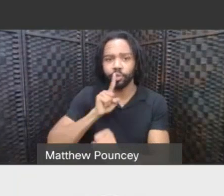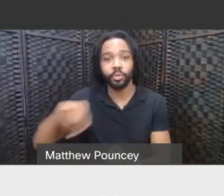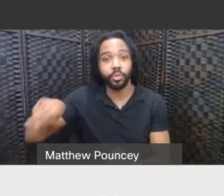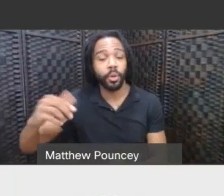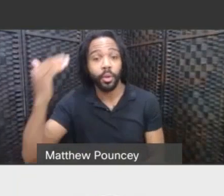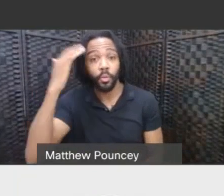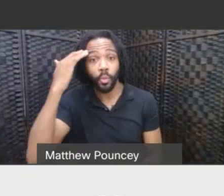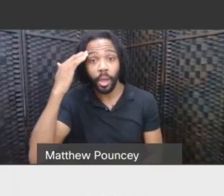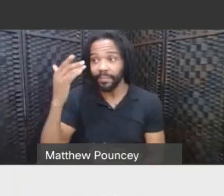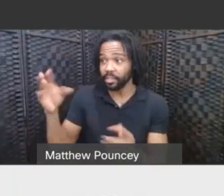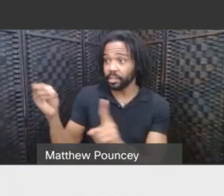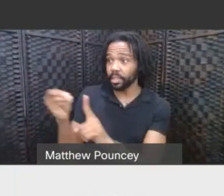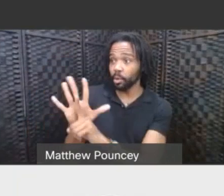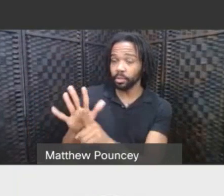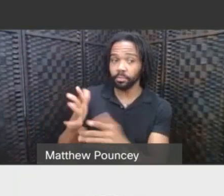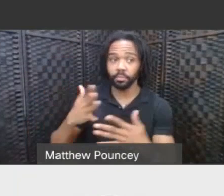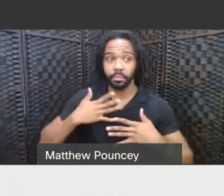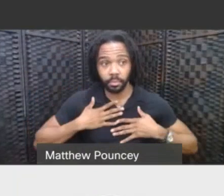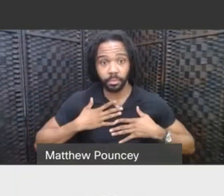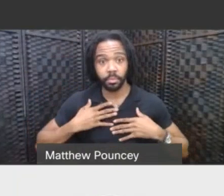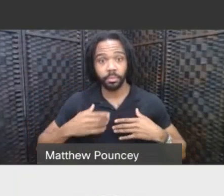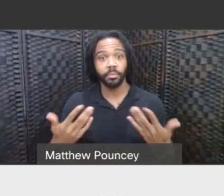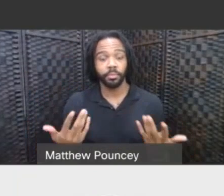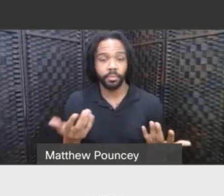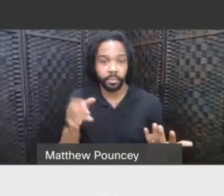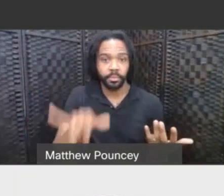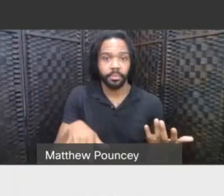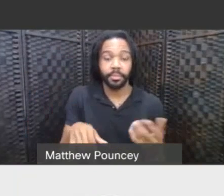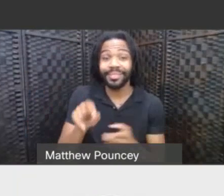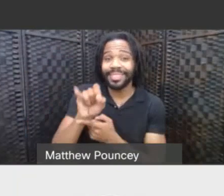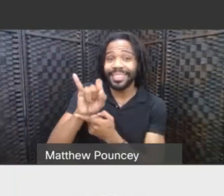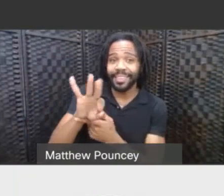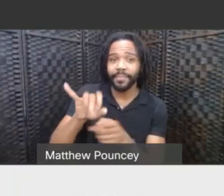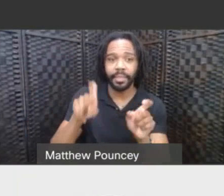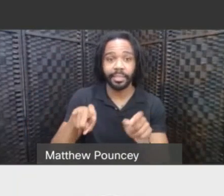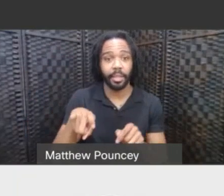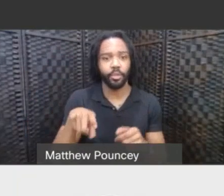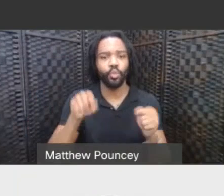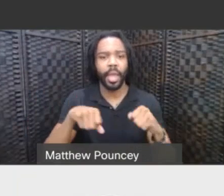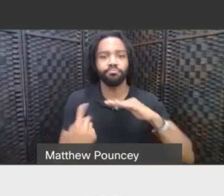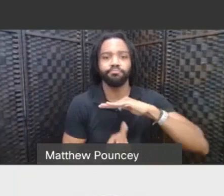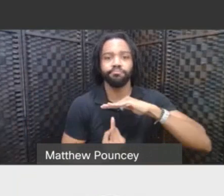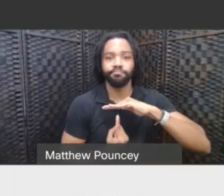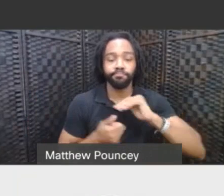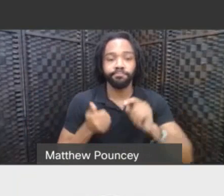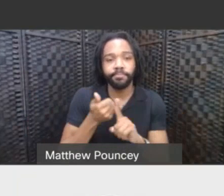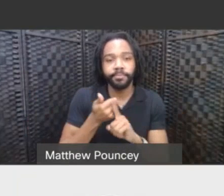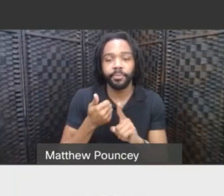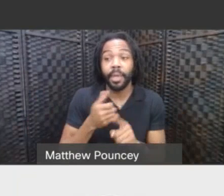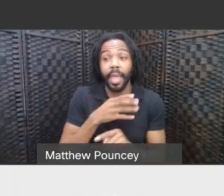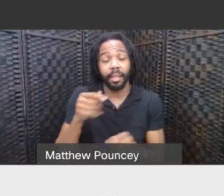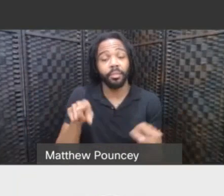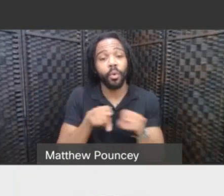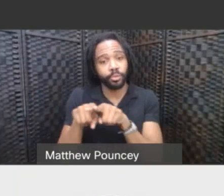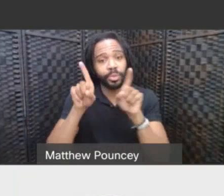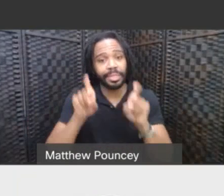an exposure and, can, if necessary, quarantine and get tested as appropriate.